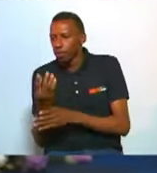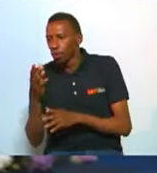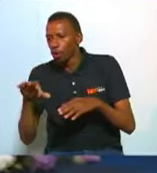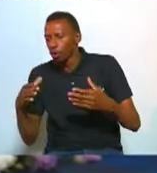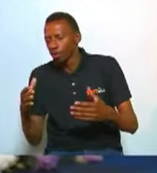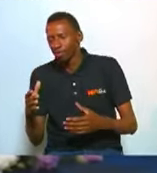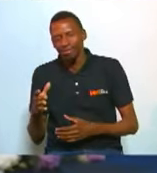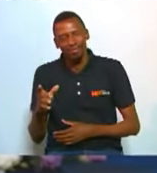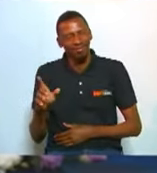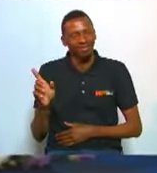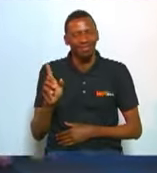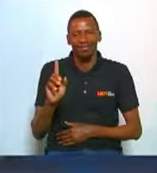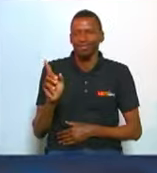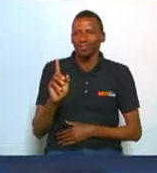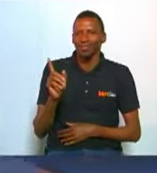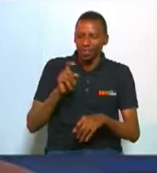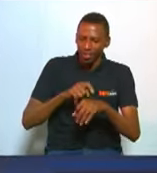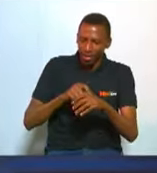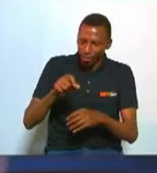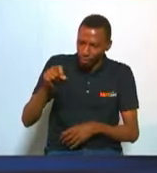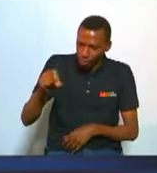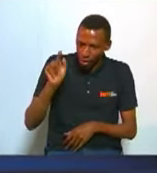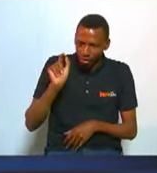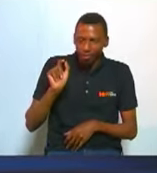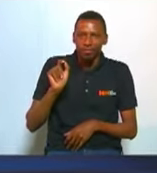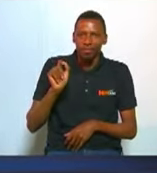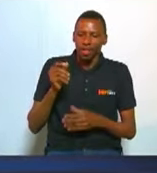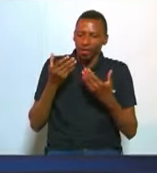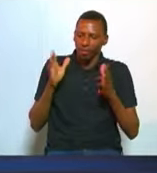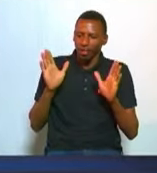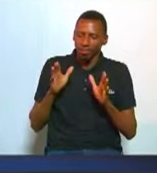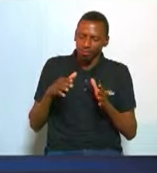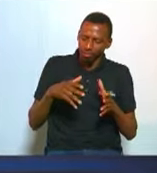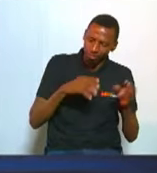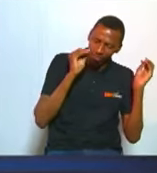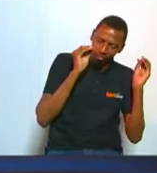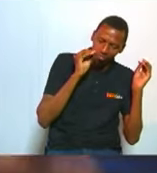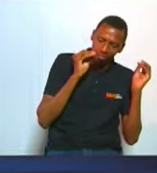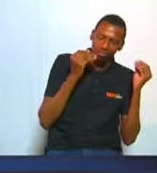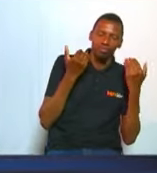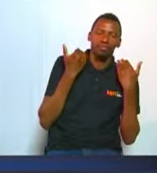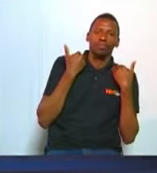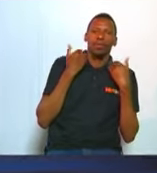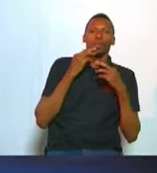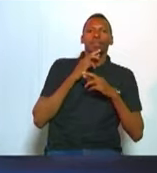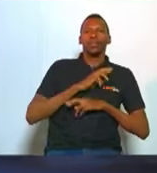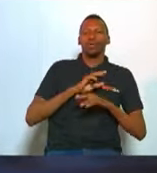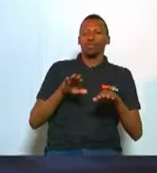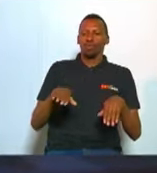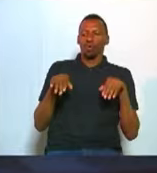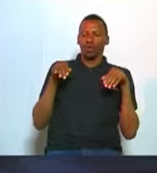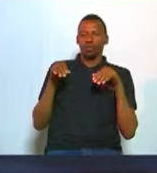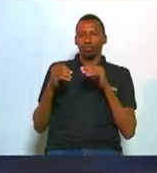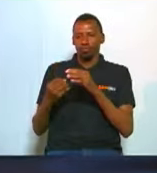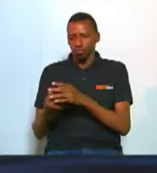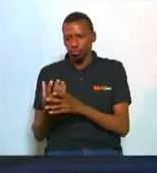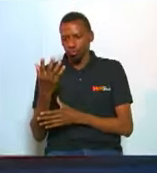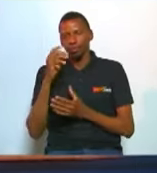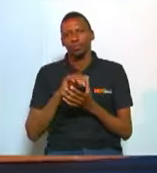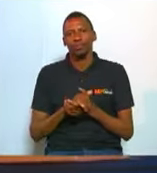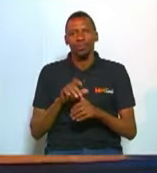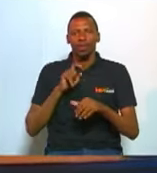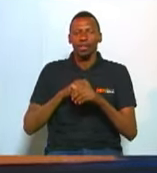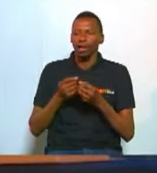growing up. When you put it there, you just go and sleep waiting for it to grow up. When you tell God